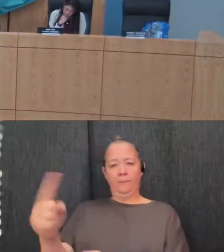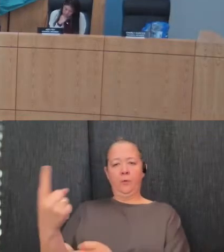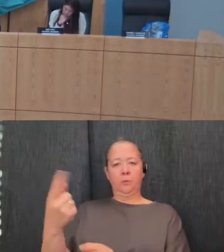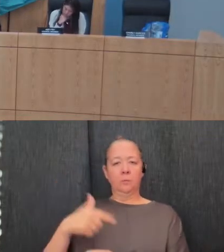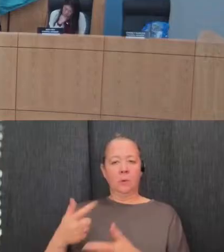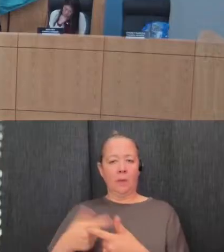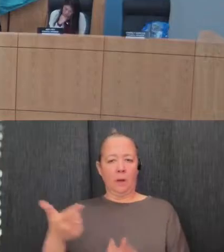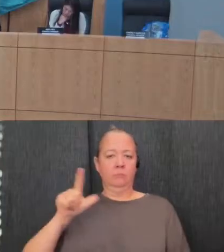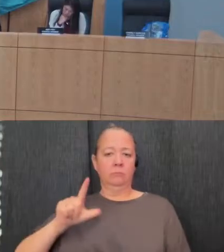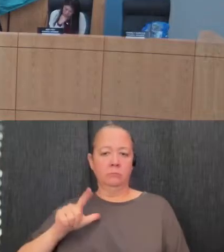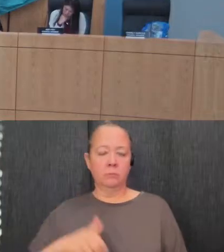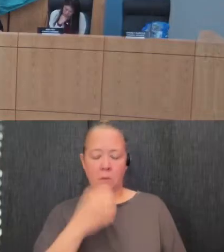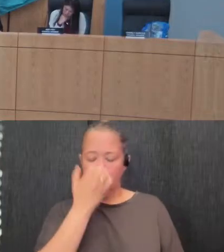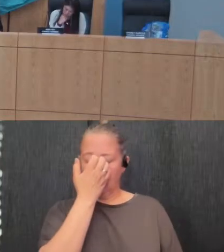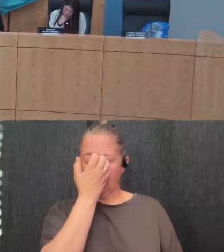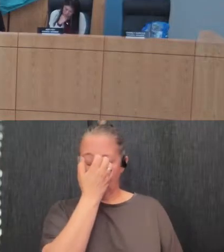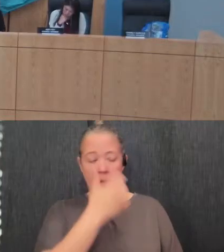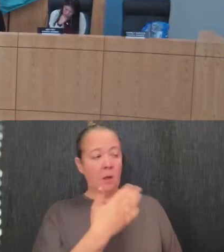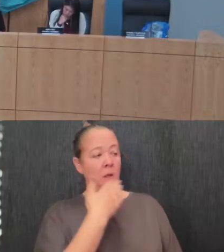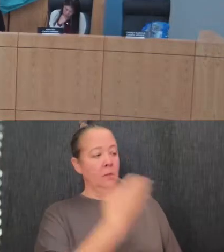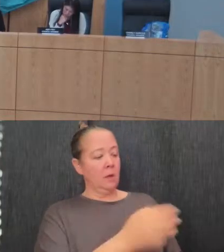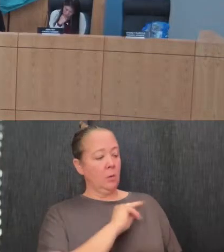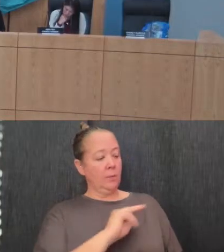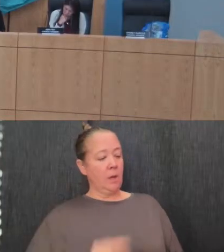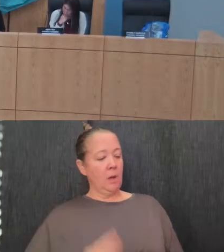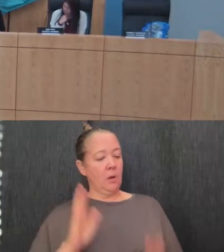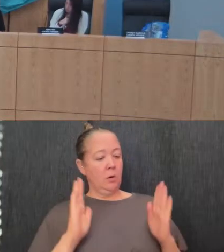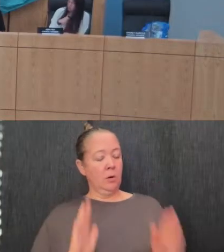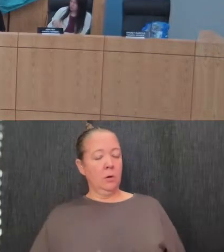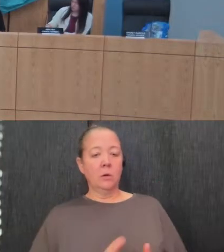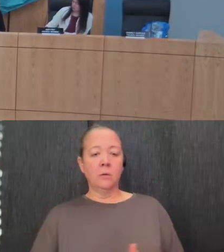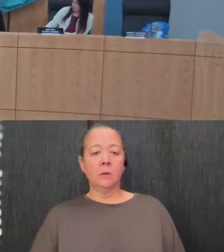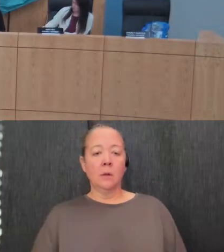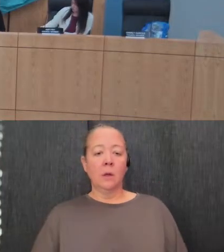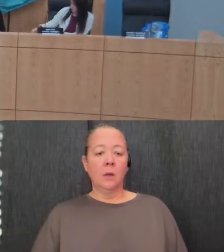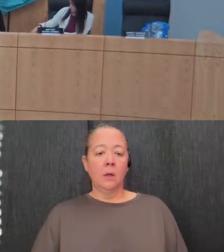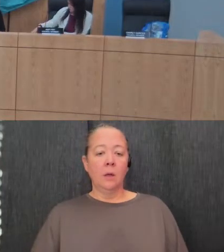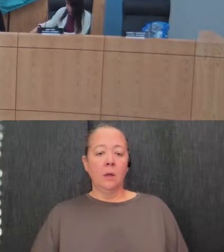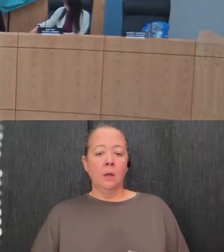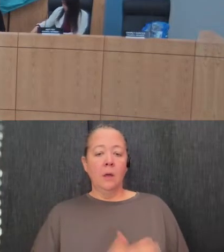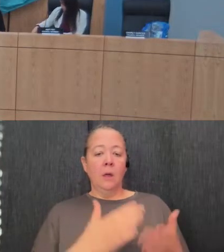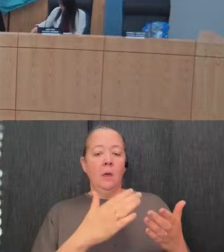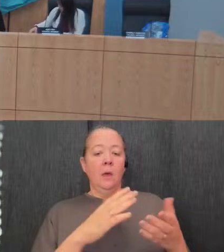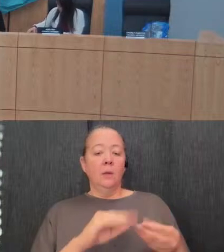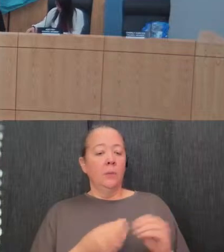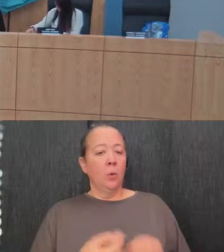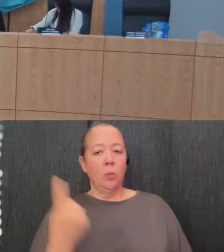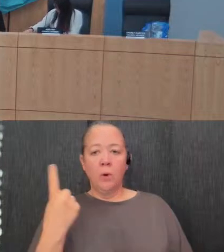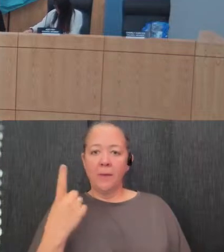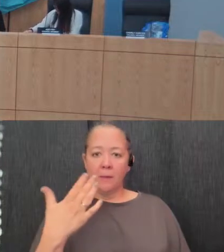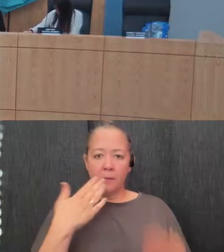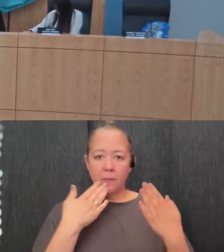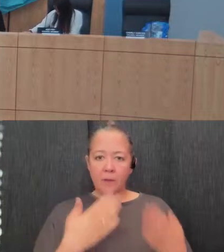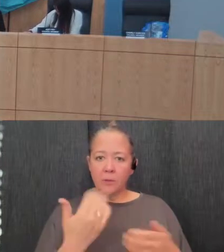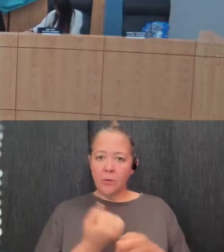Thank you, Mayor. Number one, thank you, everybody, for coming out to voice your